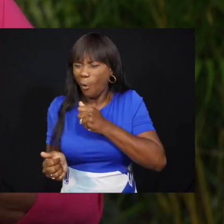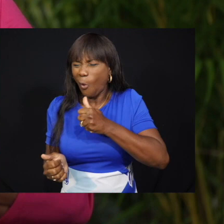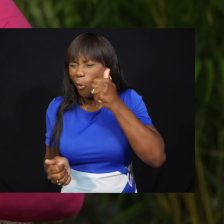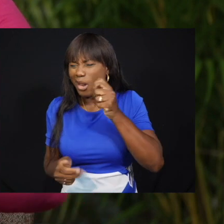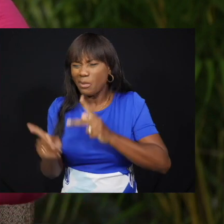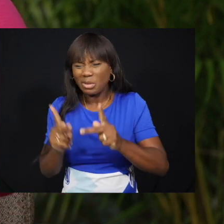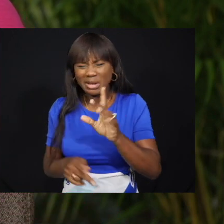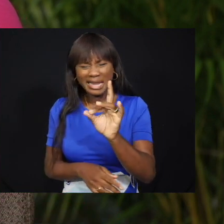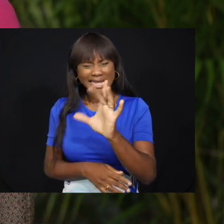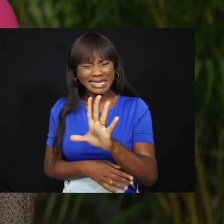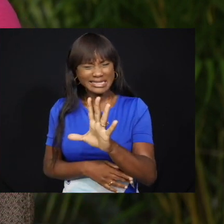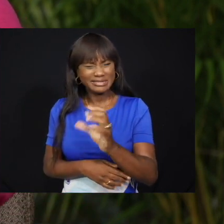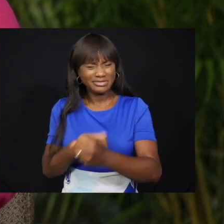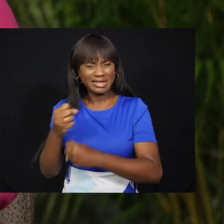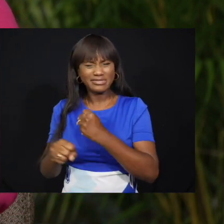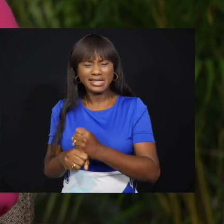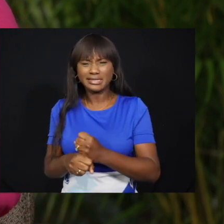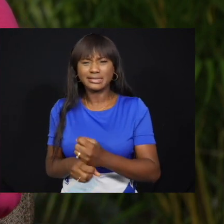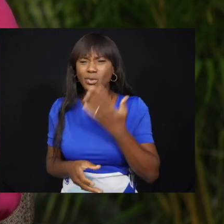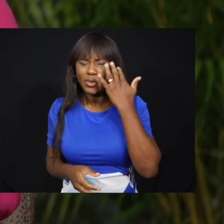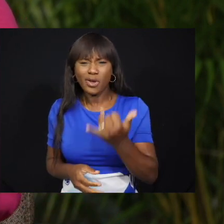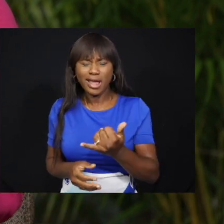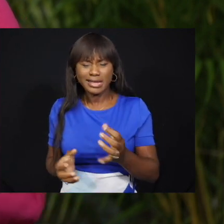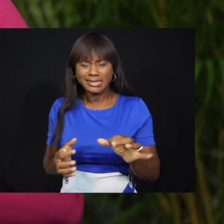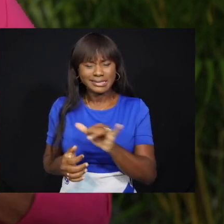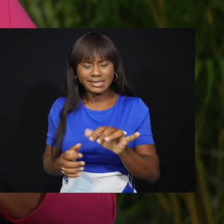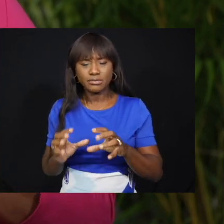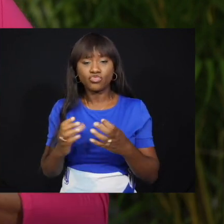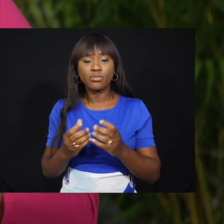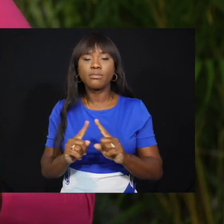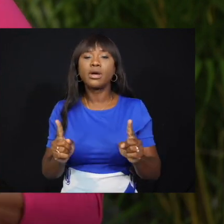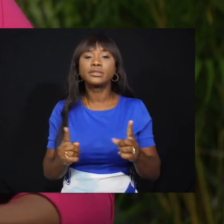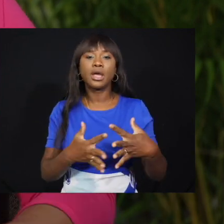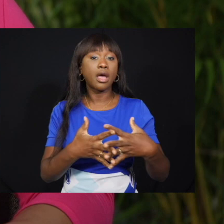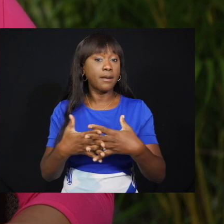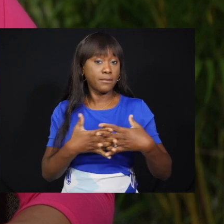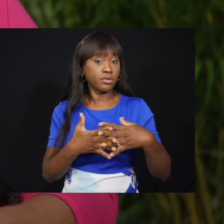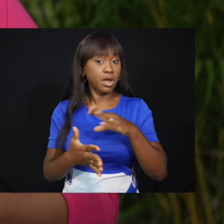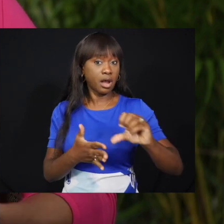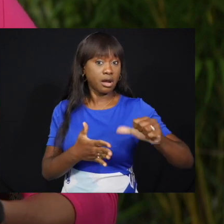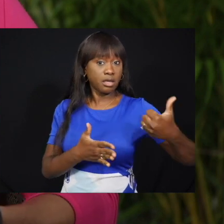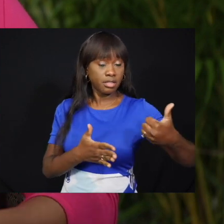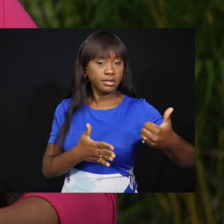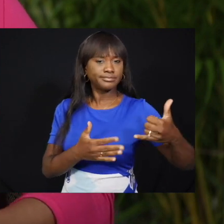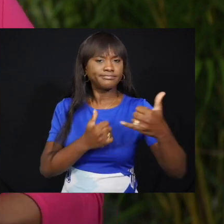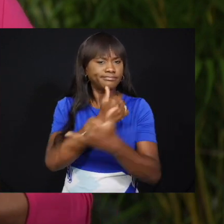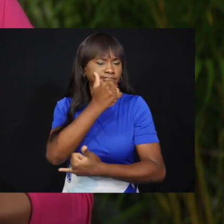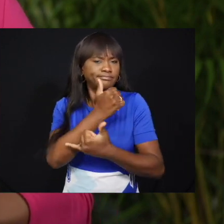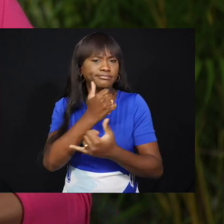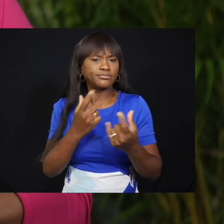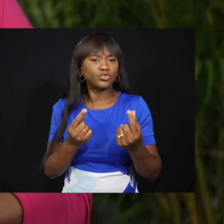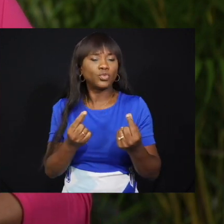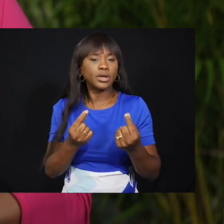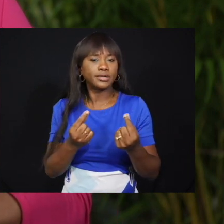old people, the ones who now in the 85 and over, you follow? But what America has done, and some of the other developed